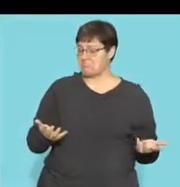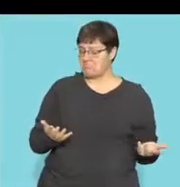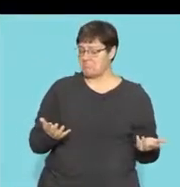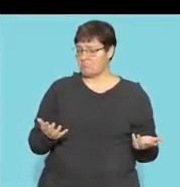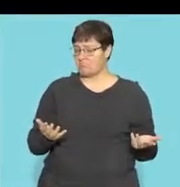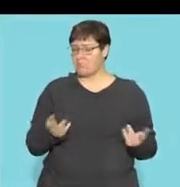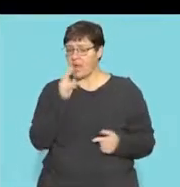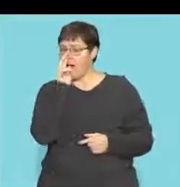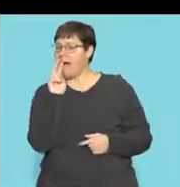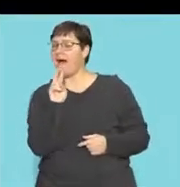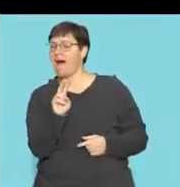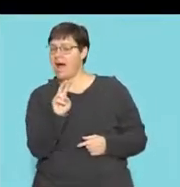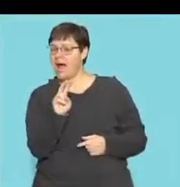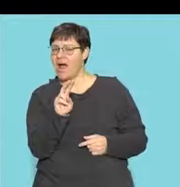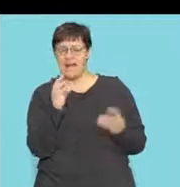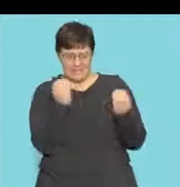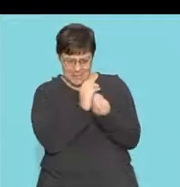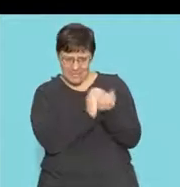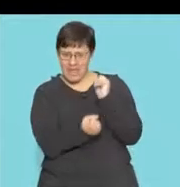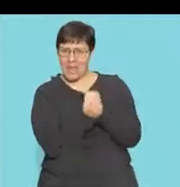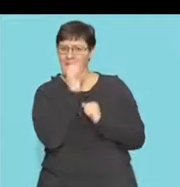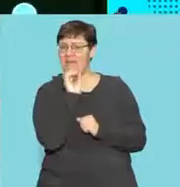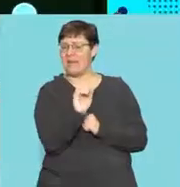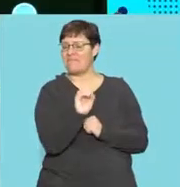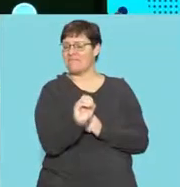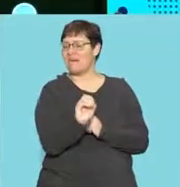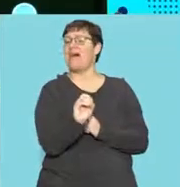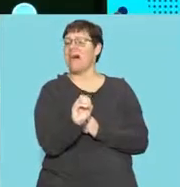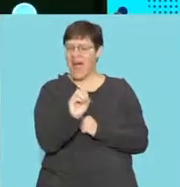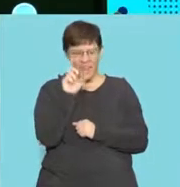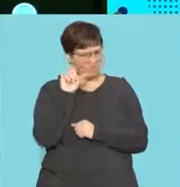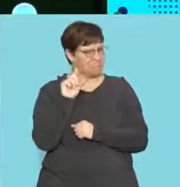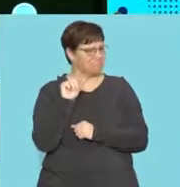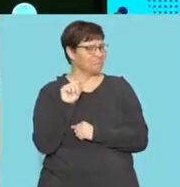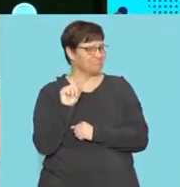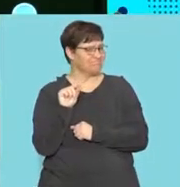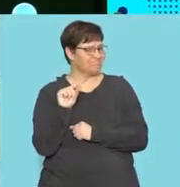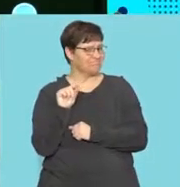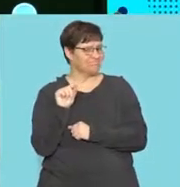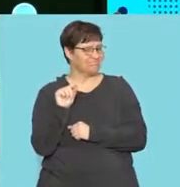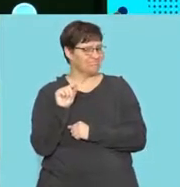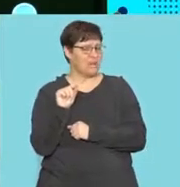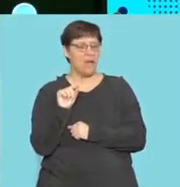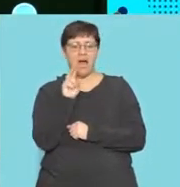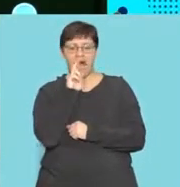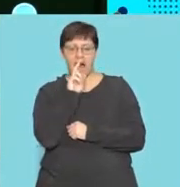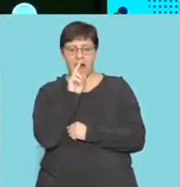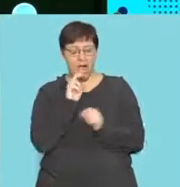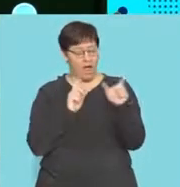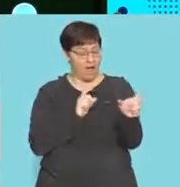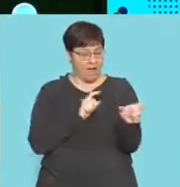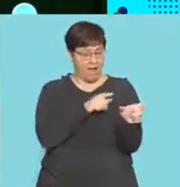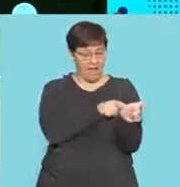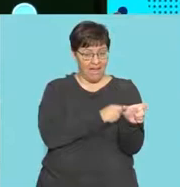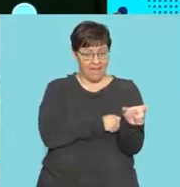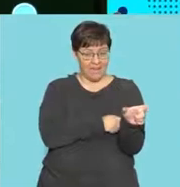So you can see that there's something happening here that is really interesting. We were able to split